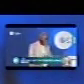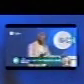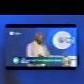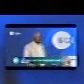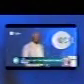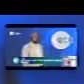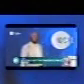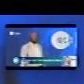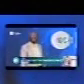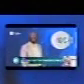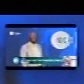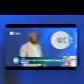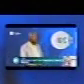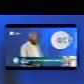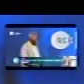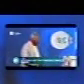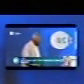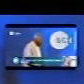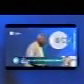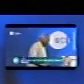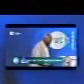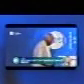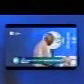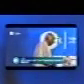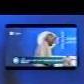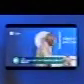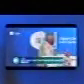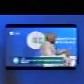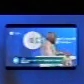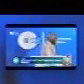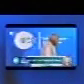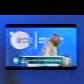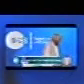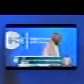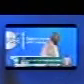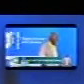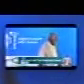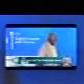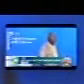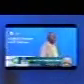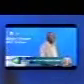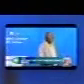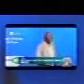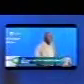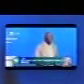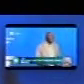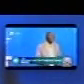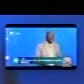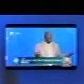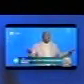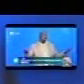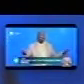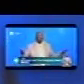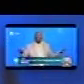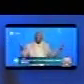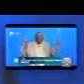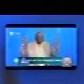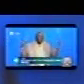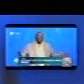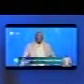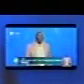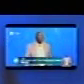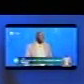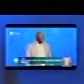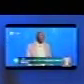what I know it means. Among the people that carry letters like of authority the name. To persecute well, Christians,